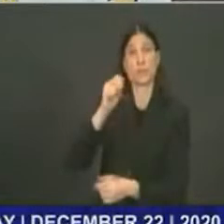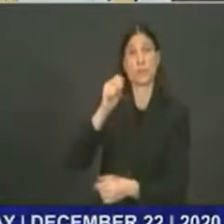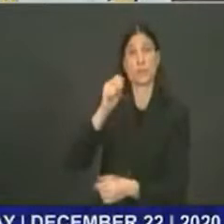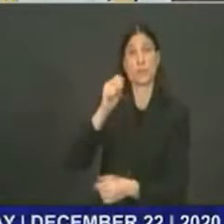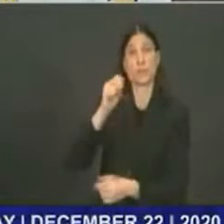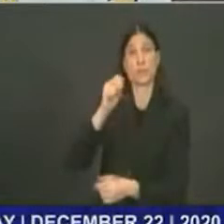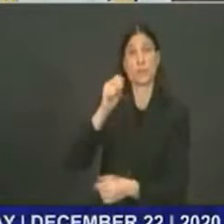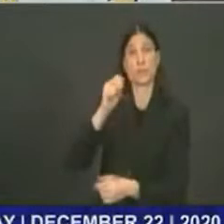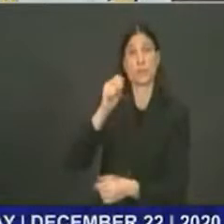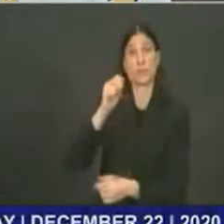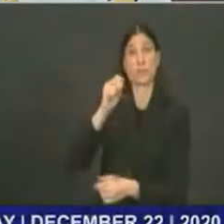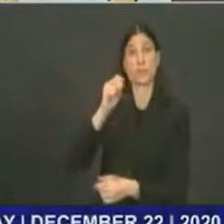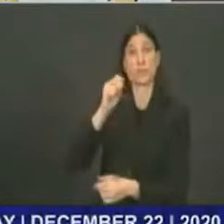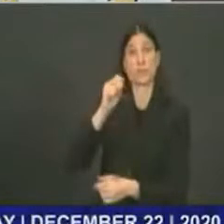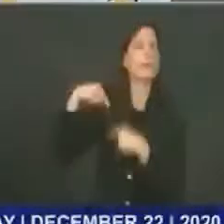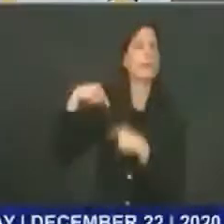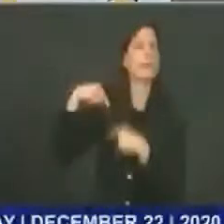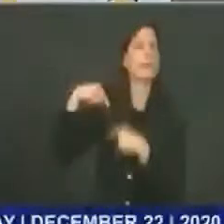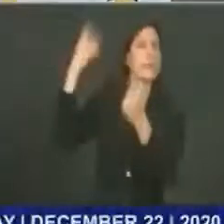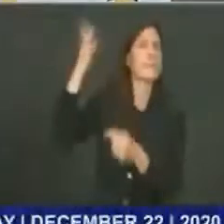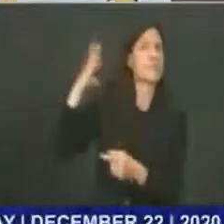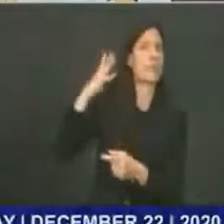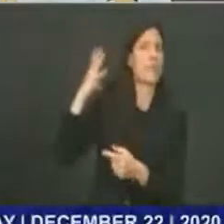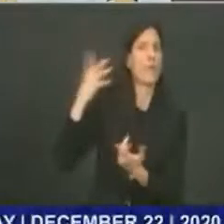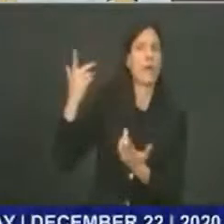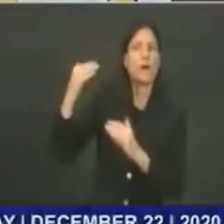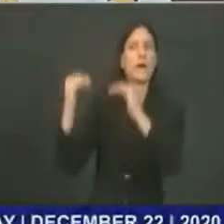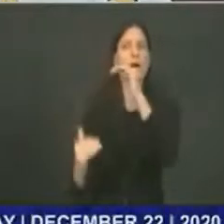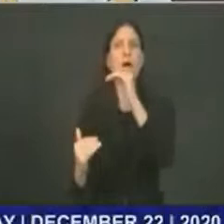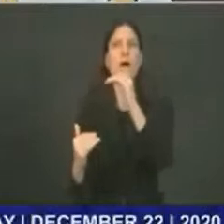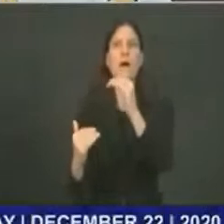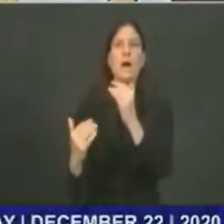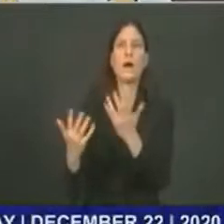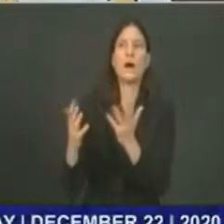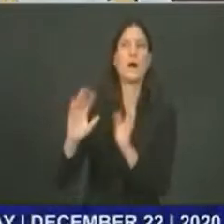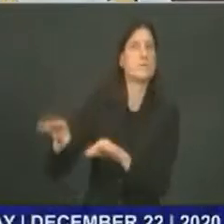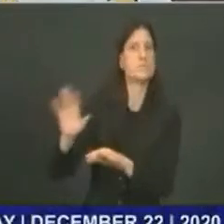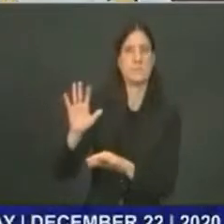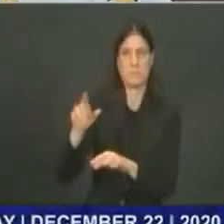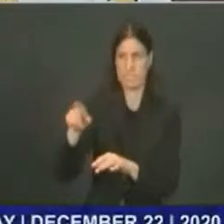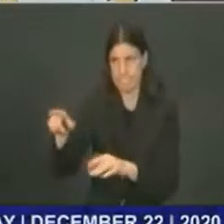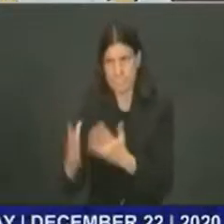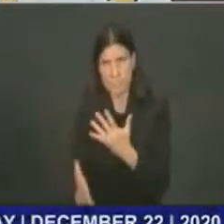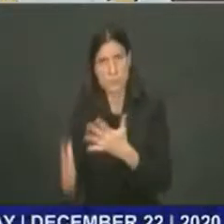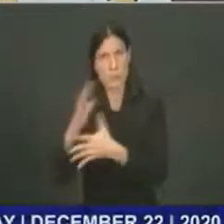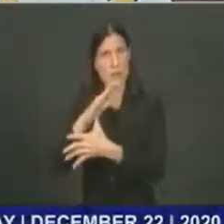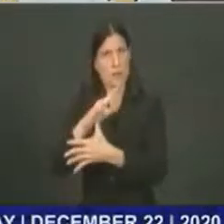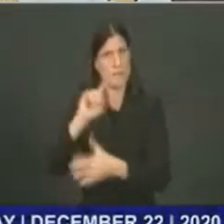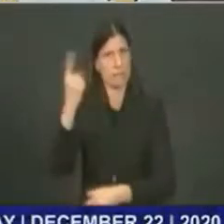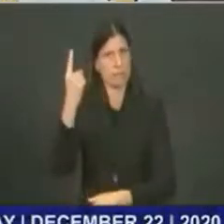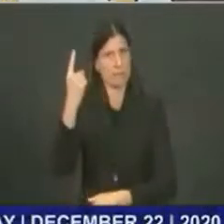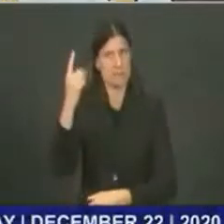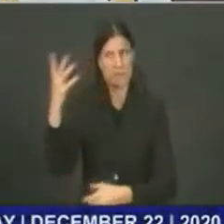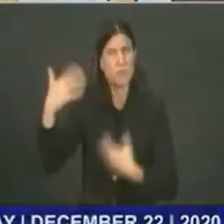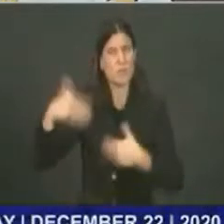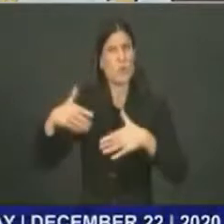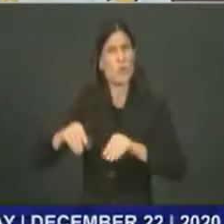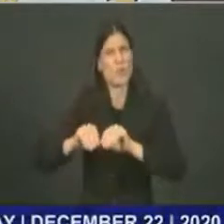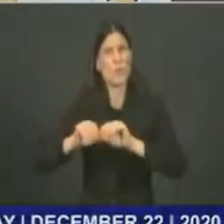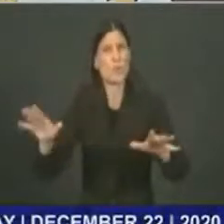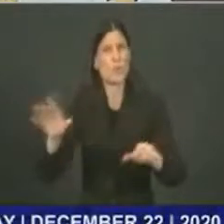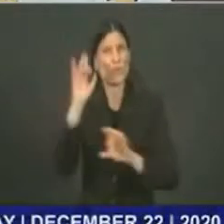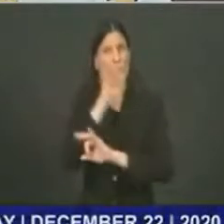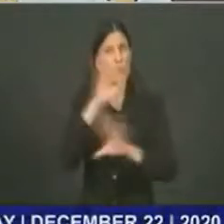the other zip codes and communities that are hardest hit as well. Even within our hospitals where vaccinating